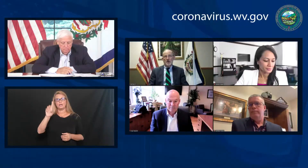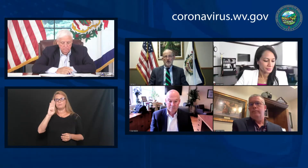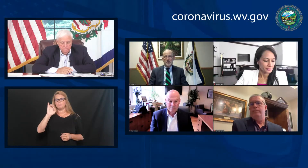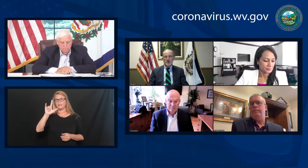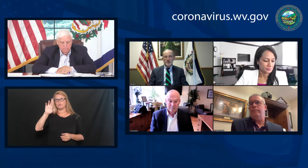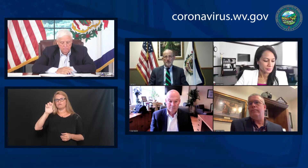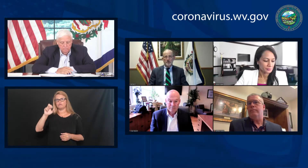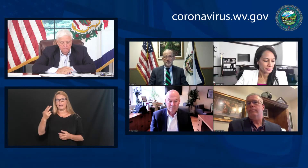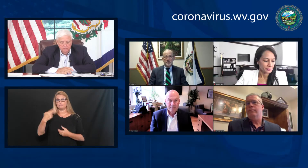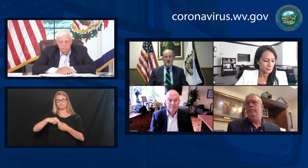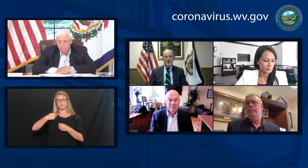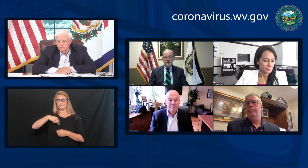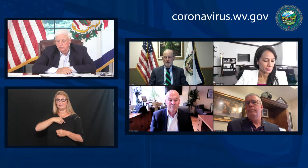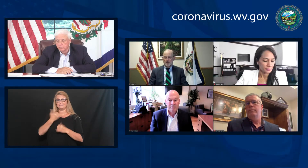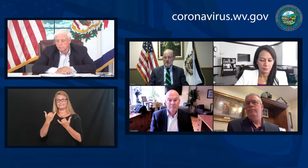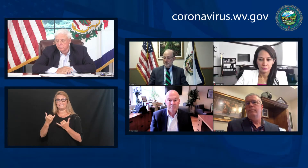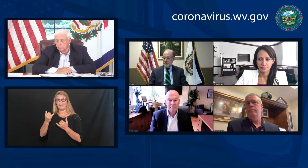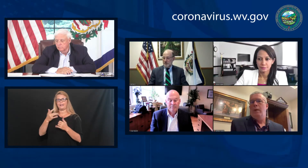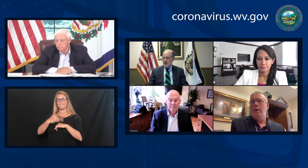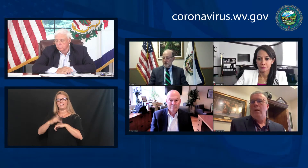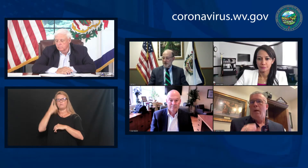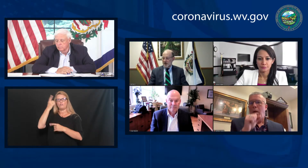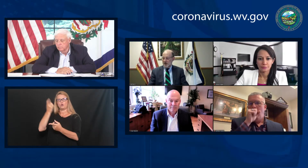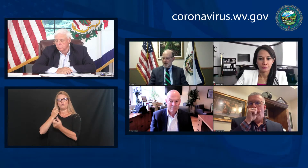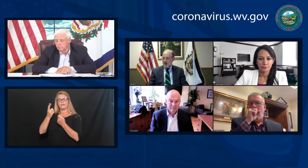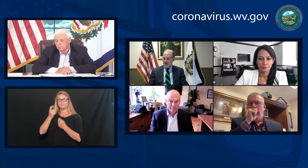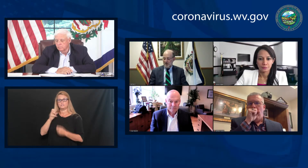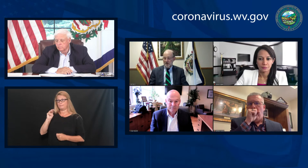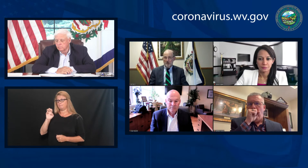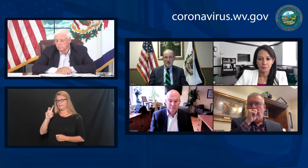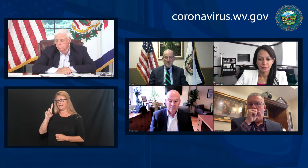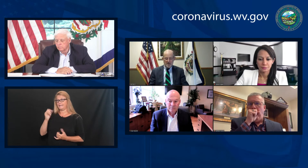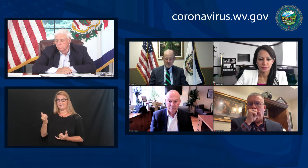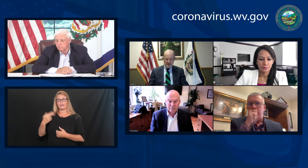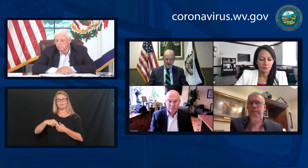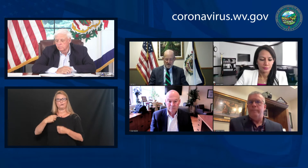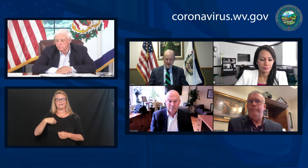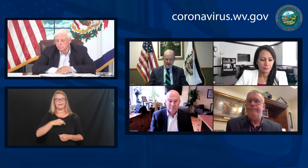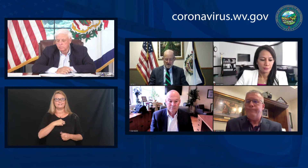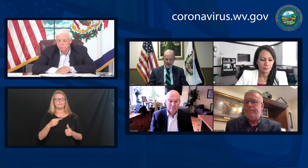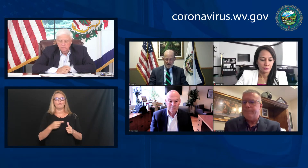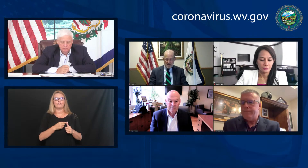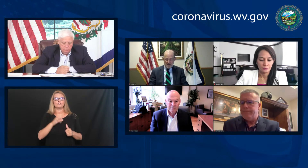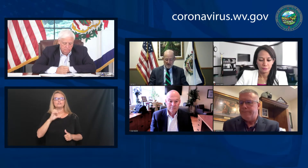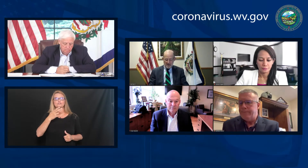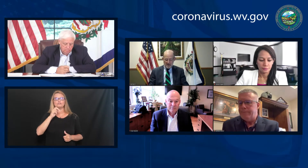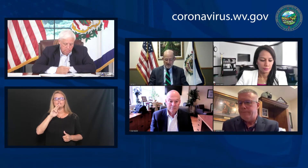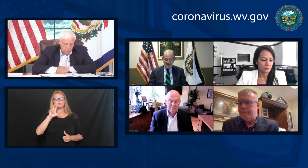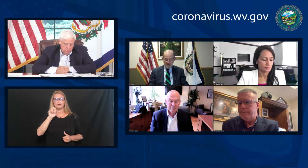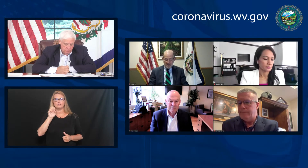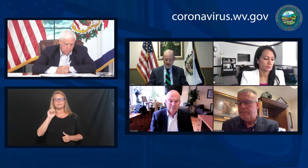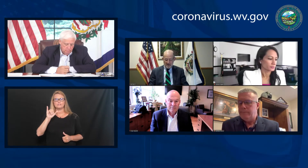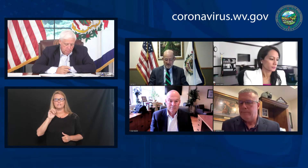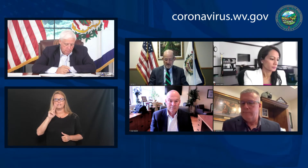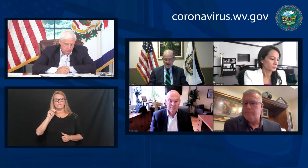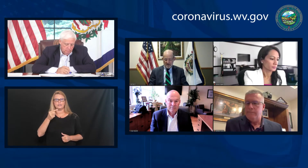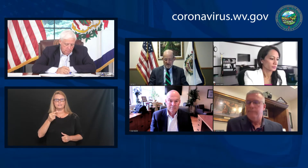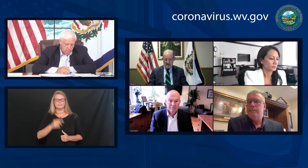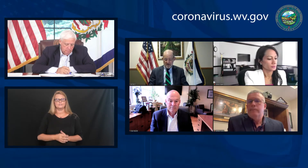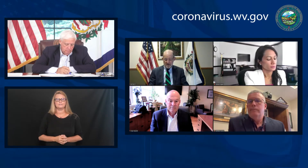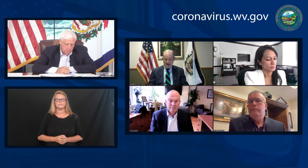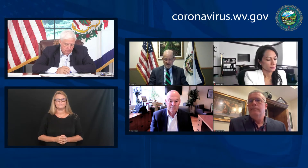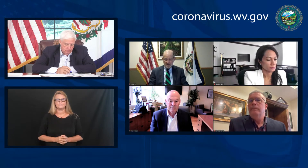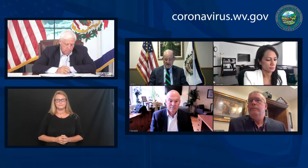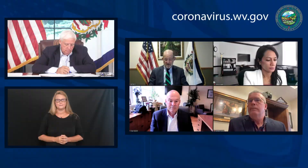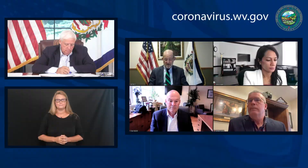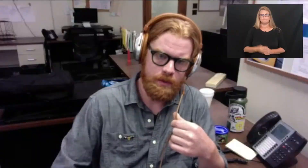are also joining us today and are available for questions. We'll now go to questions from members of the media. The first today from Charles Young with WV News. Hi, this